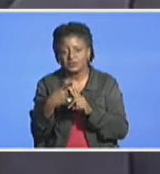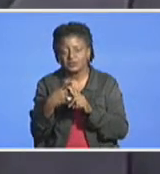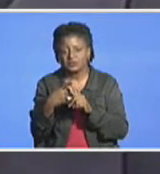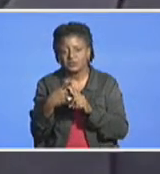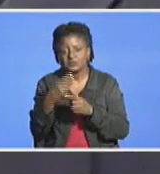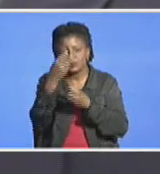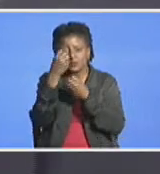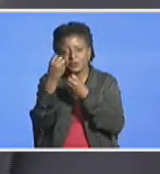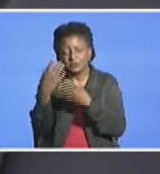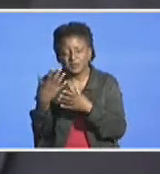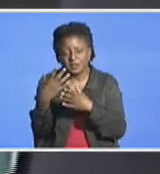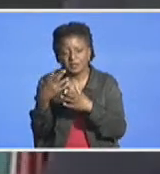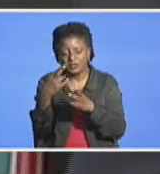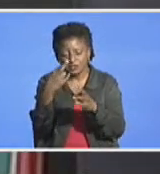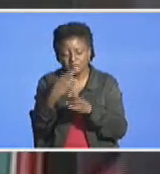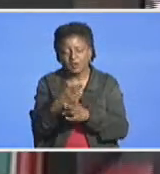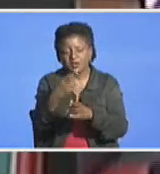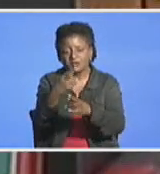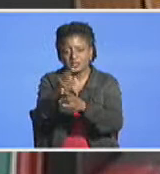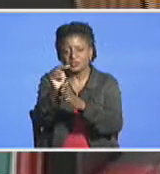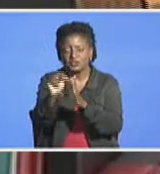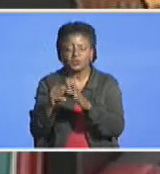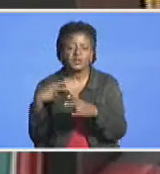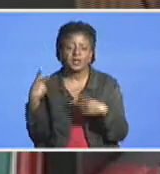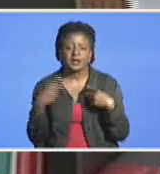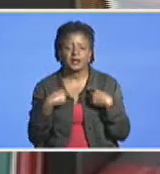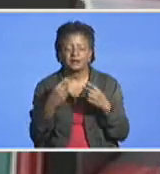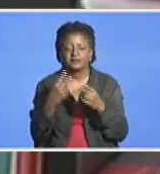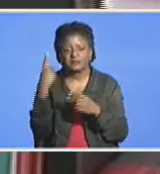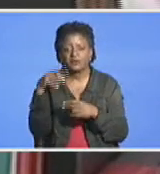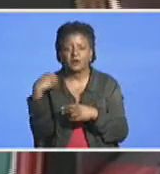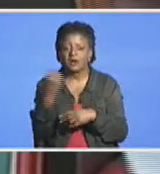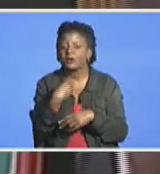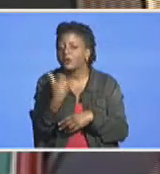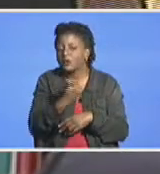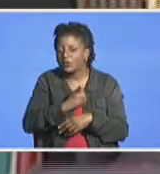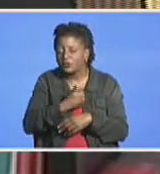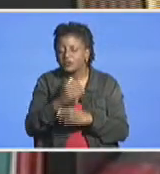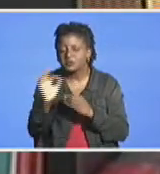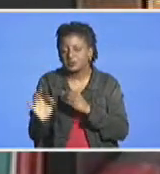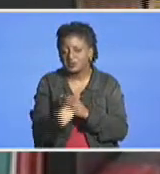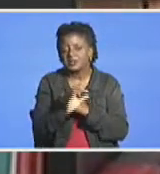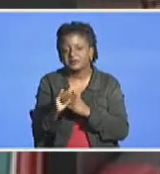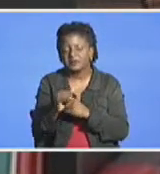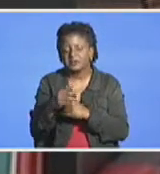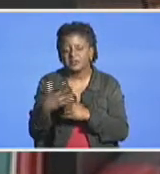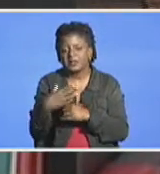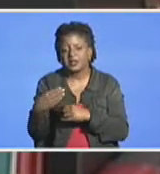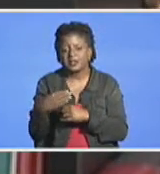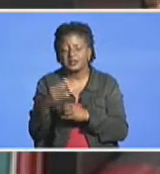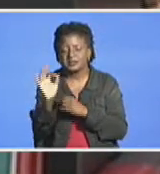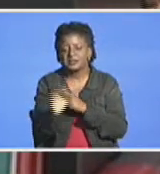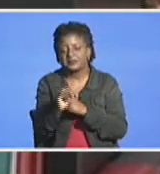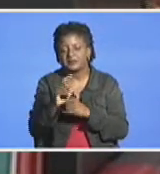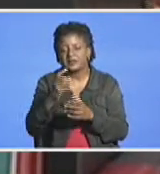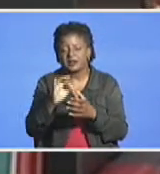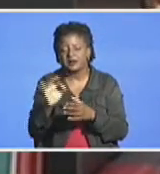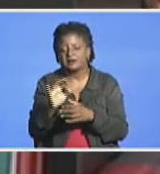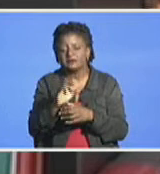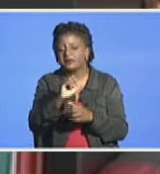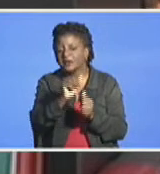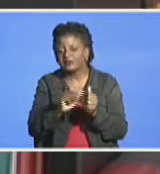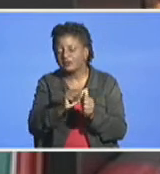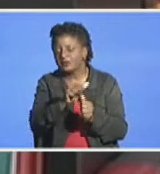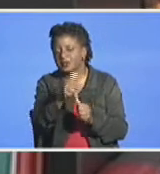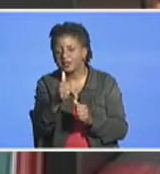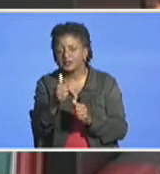have for speak of our own safety and for the safety of everybody else. We are going